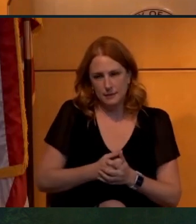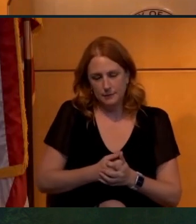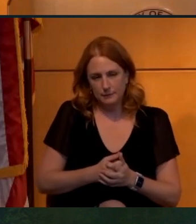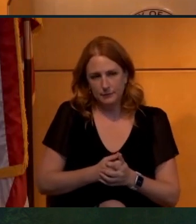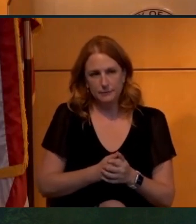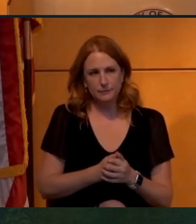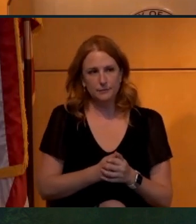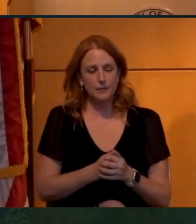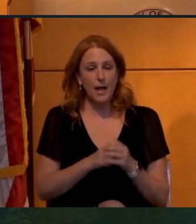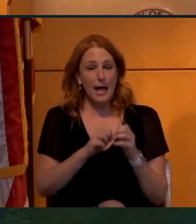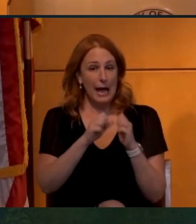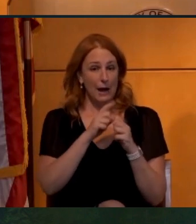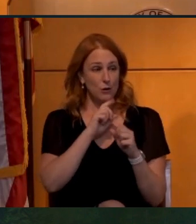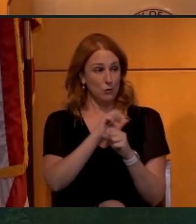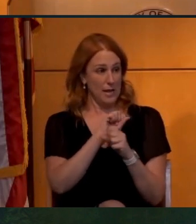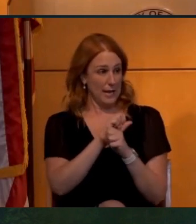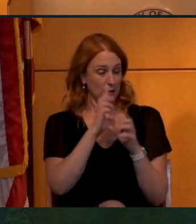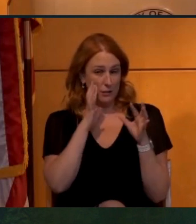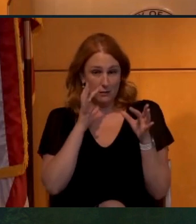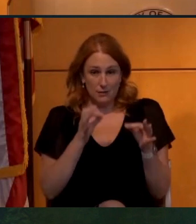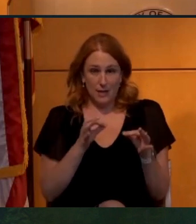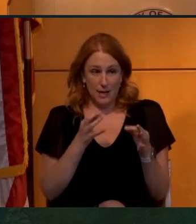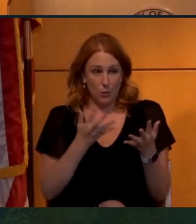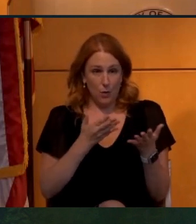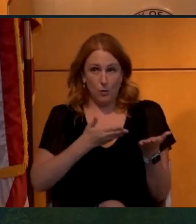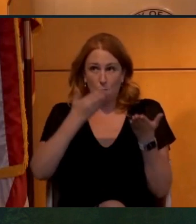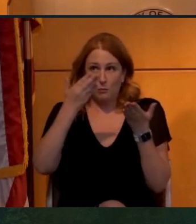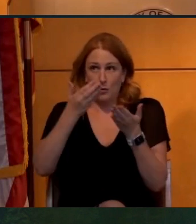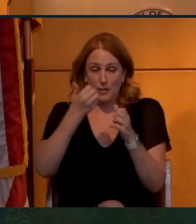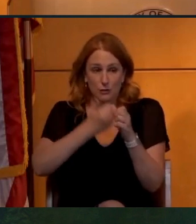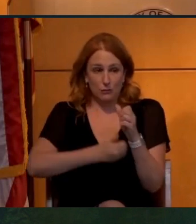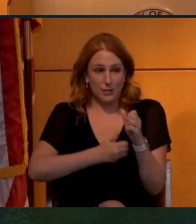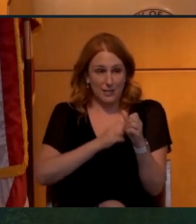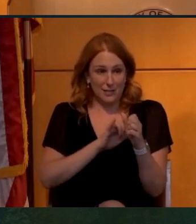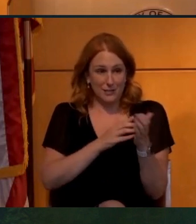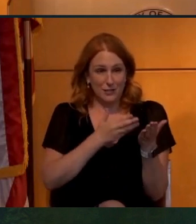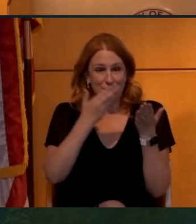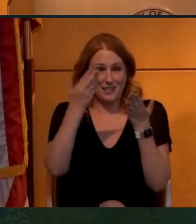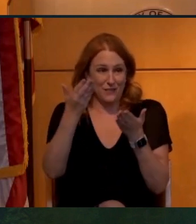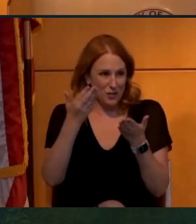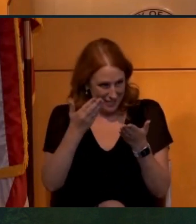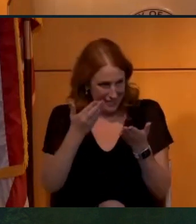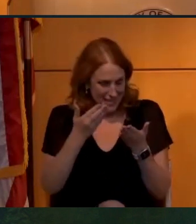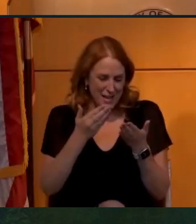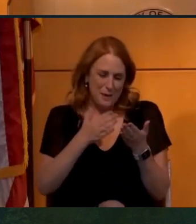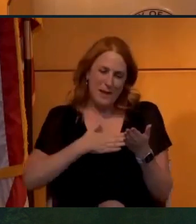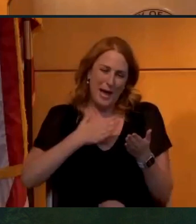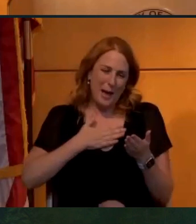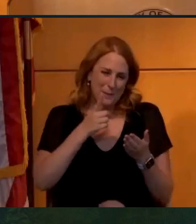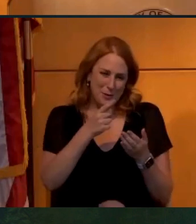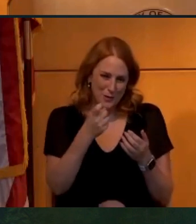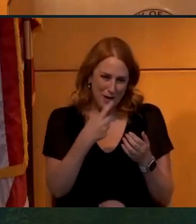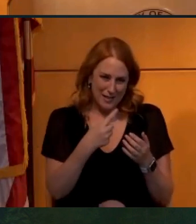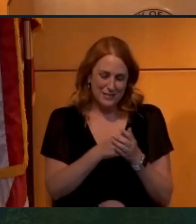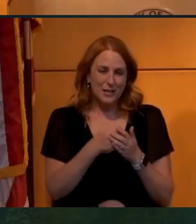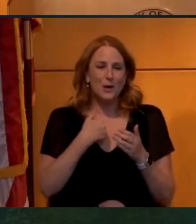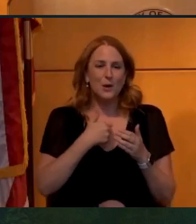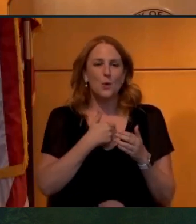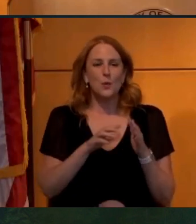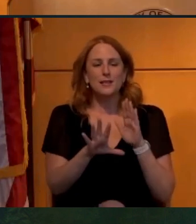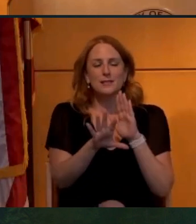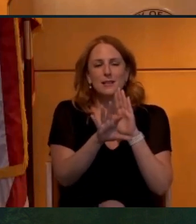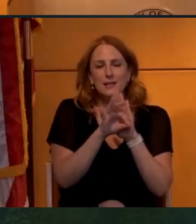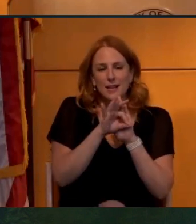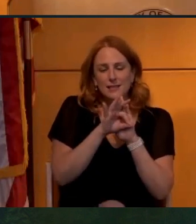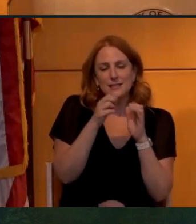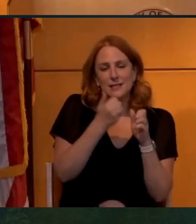All right, so how do we actually determine what flies on each CLIPS delivery? I'm like really glad you asked. So we select our delivery manifests